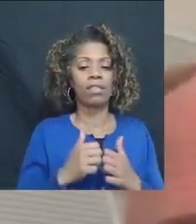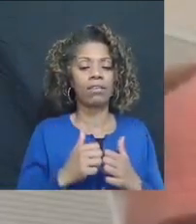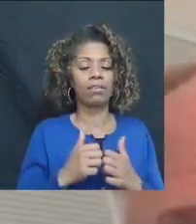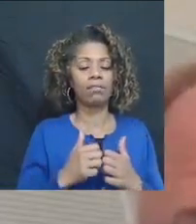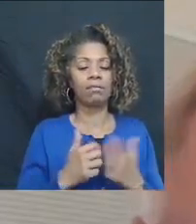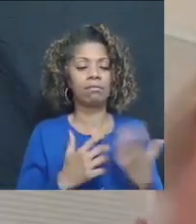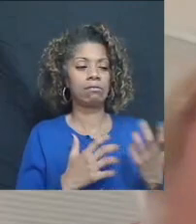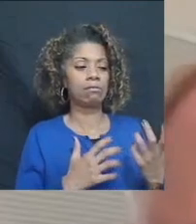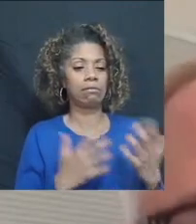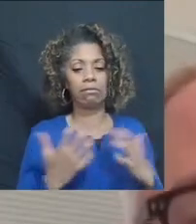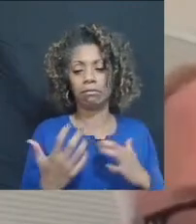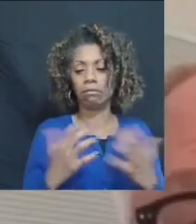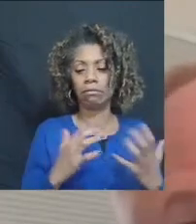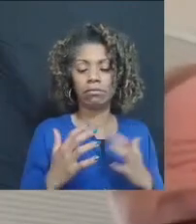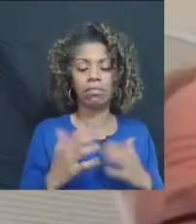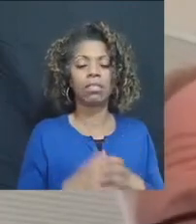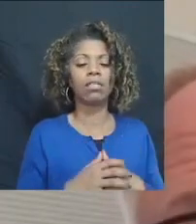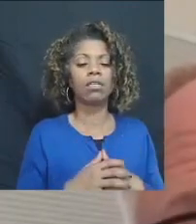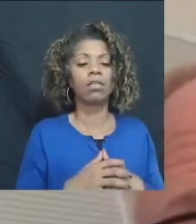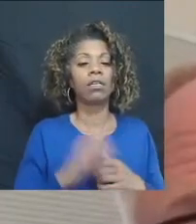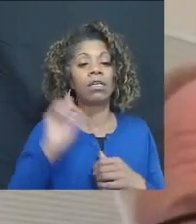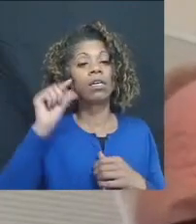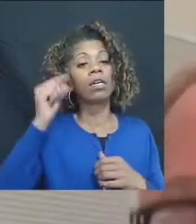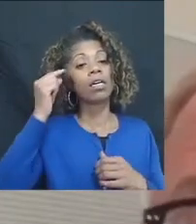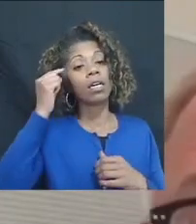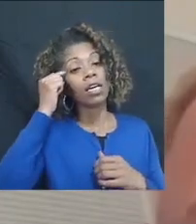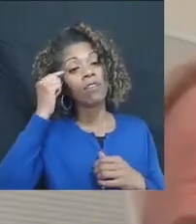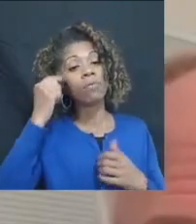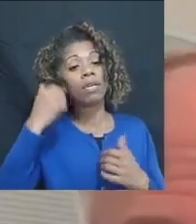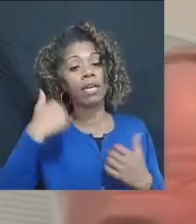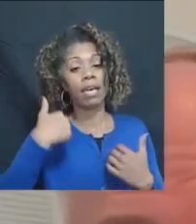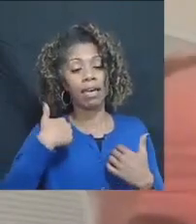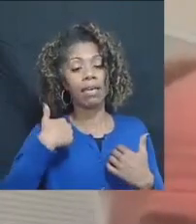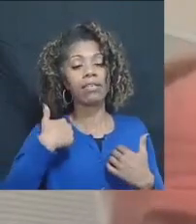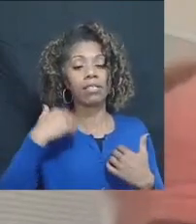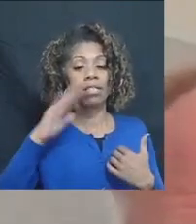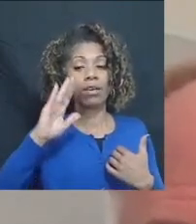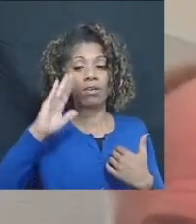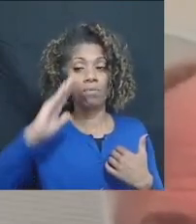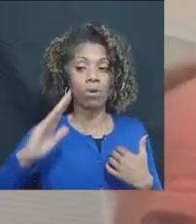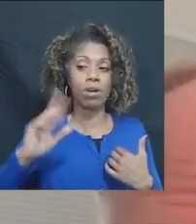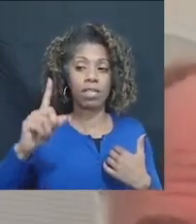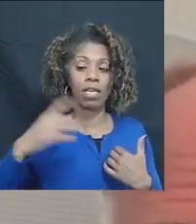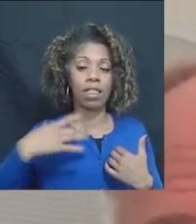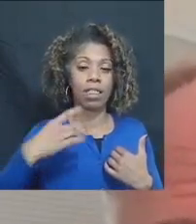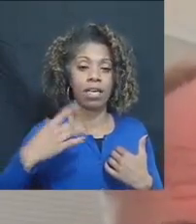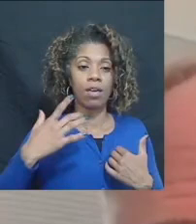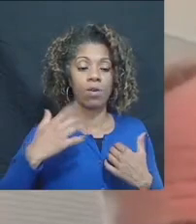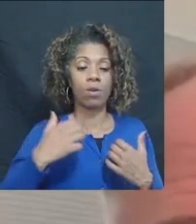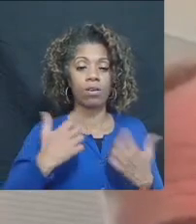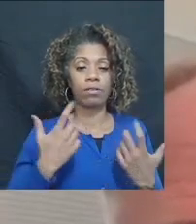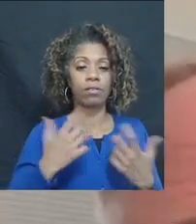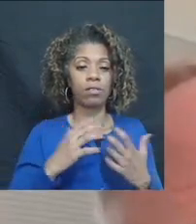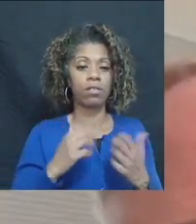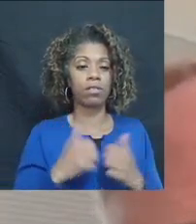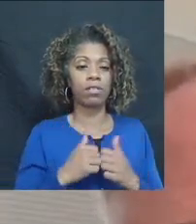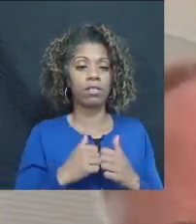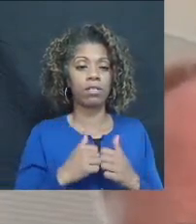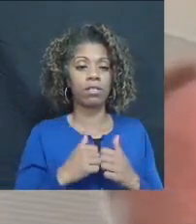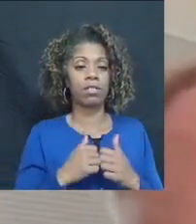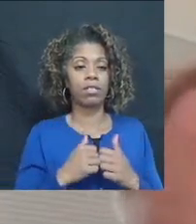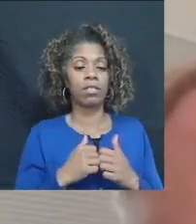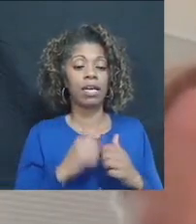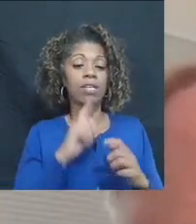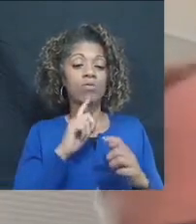has a giant role, and we're in a challenging time now because state governments in particular, with the economic downturn, have really been